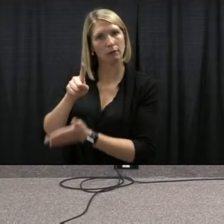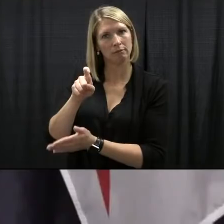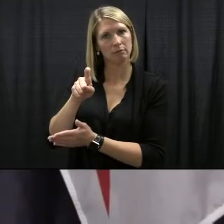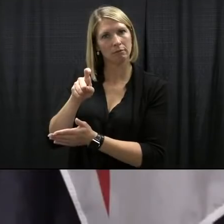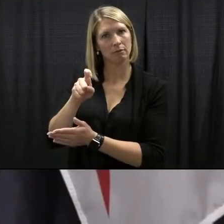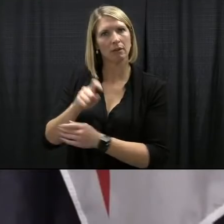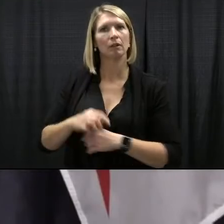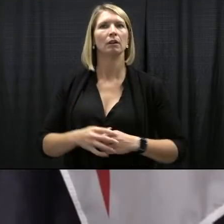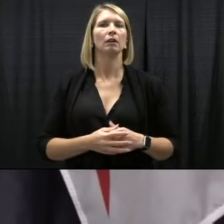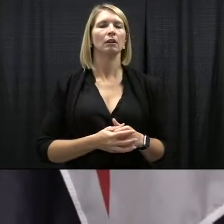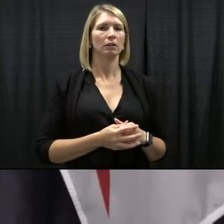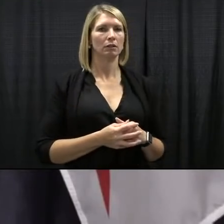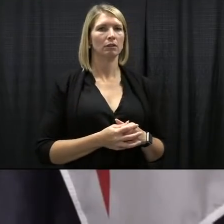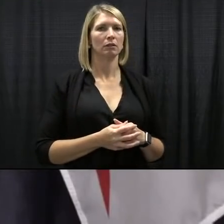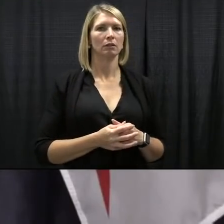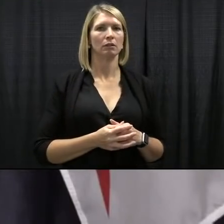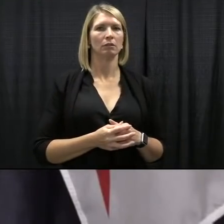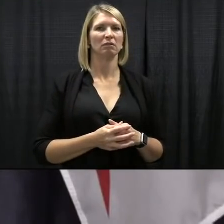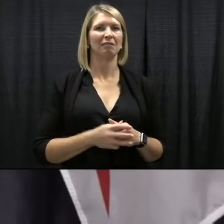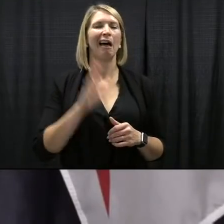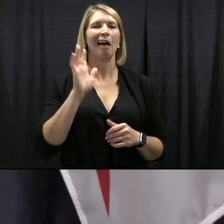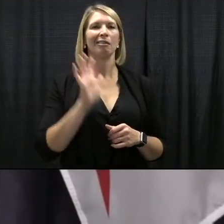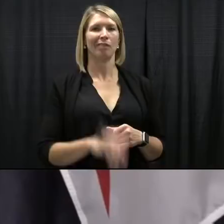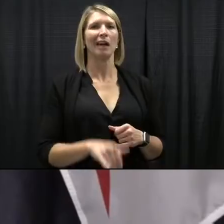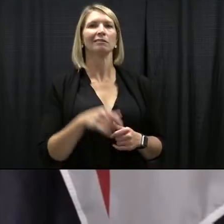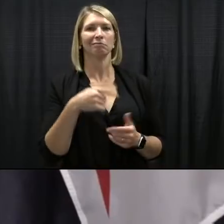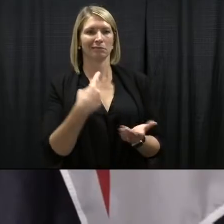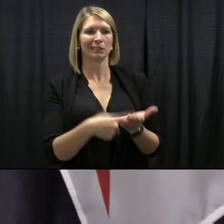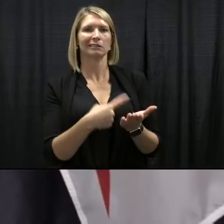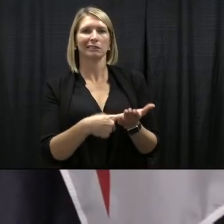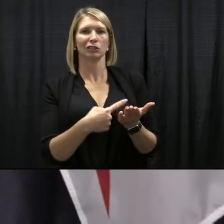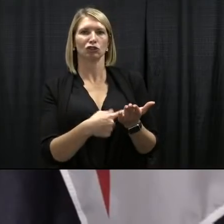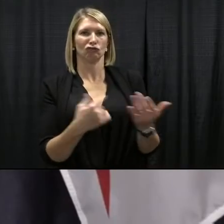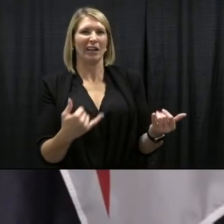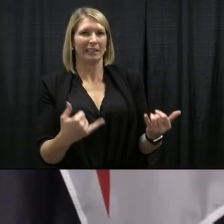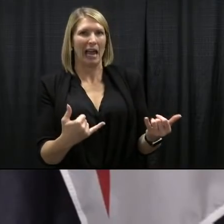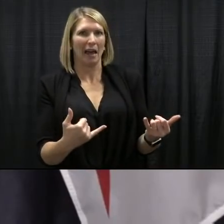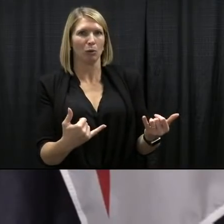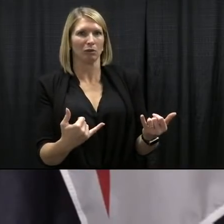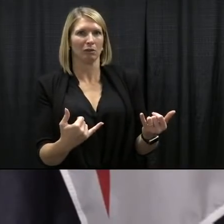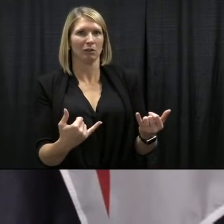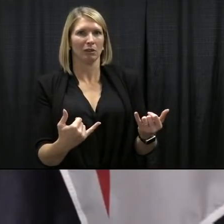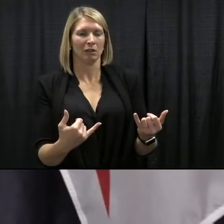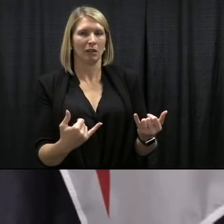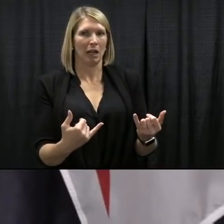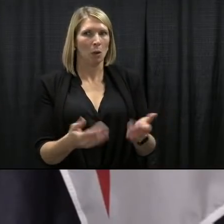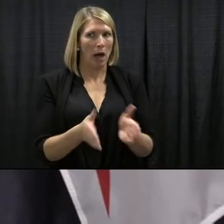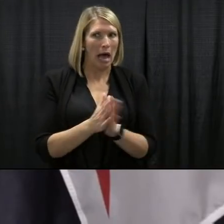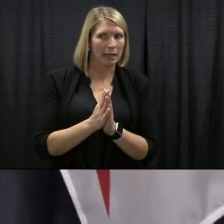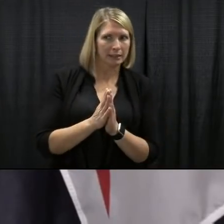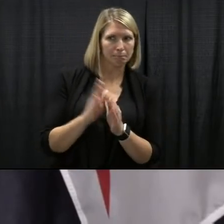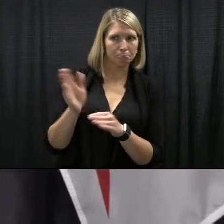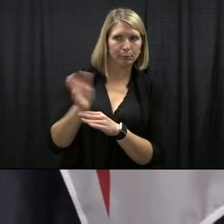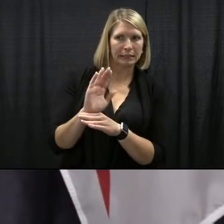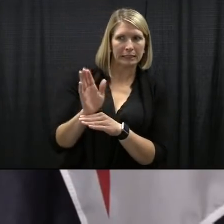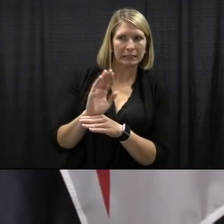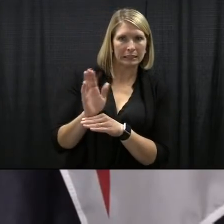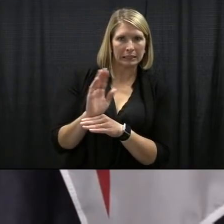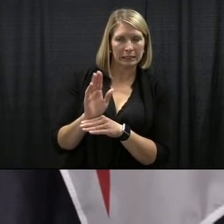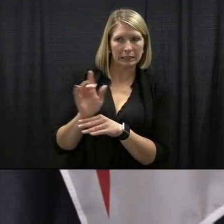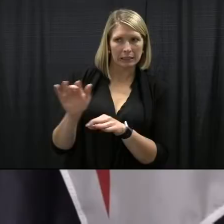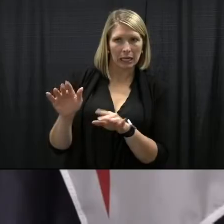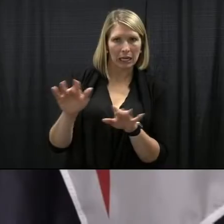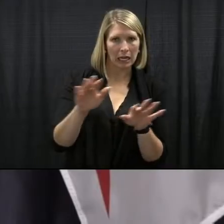These are discussions that will be taking place with the business community, but at the moment it is not our intent